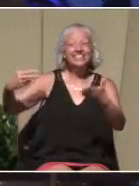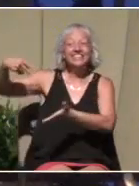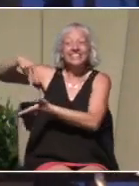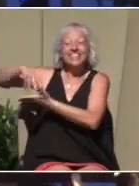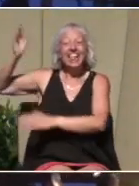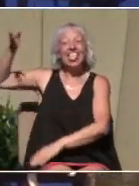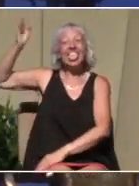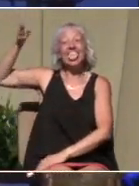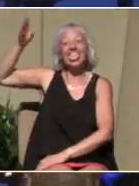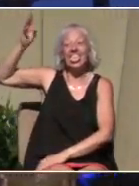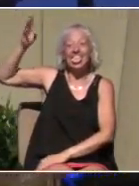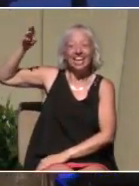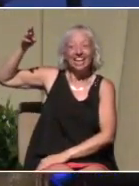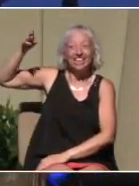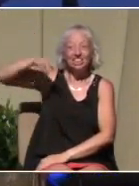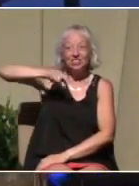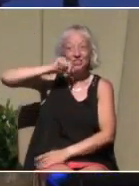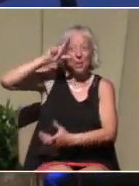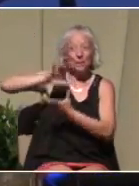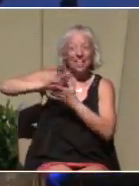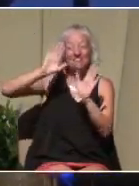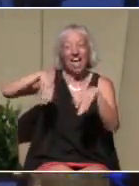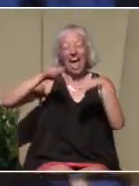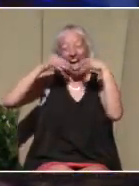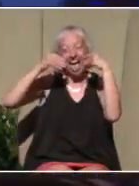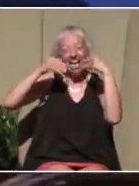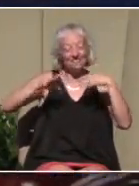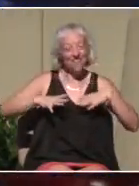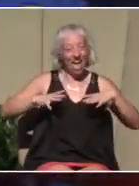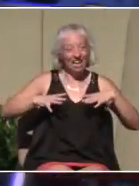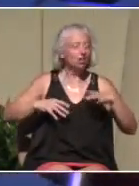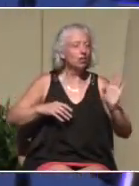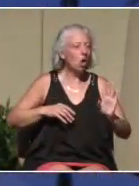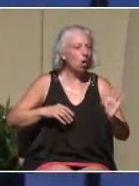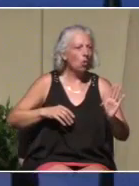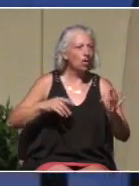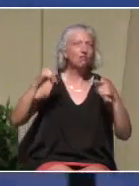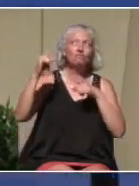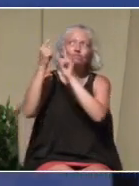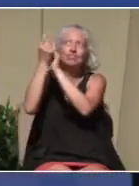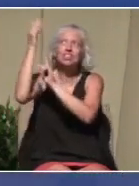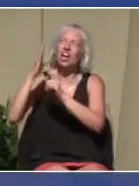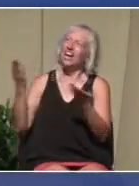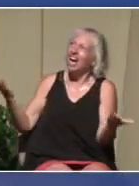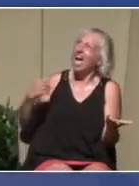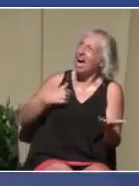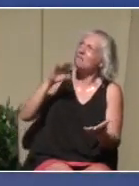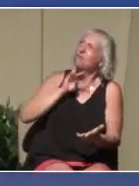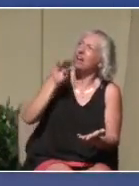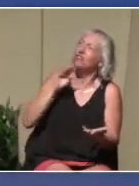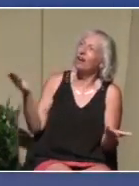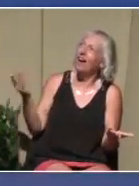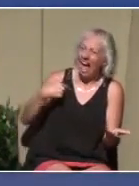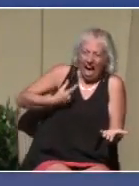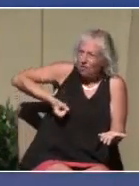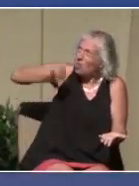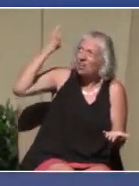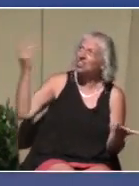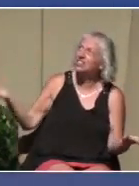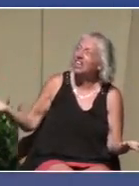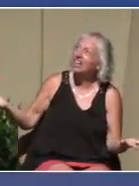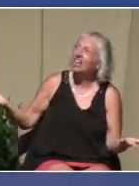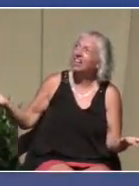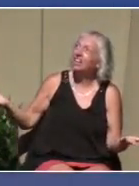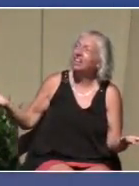these nonsensical things you don't believe. That's not how it goes. You go to God and you say, God, I'm frustrated and I don't get it. And